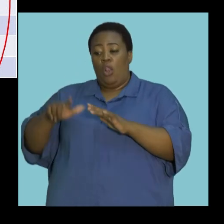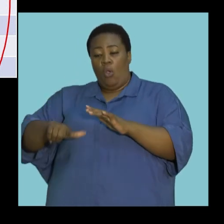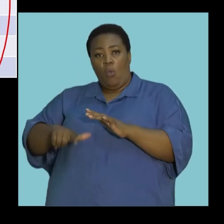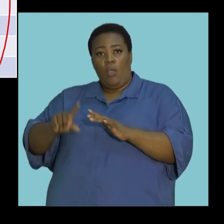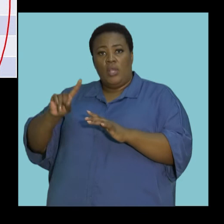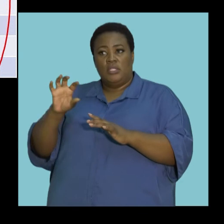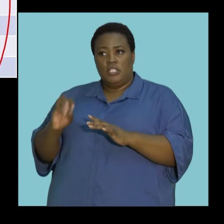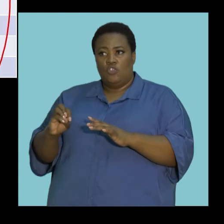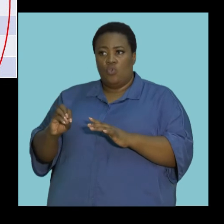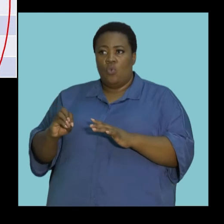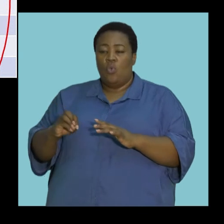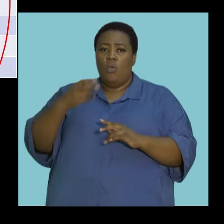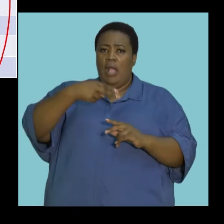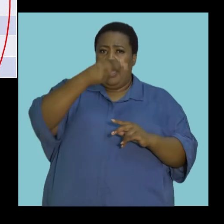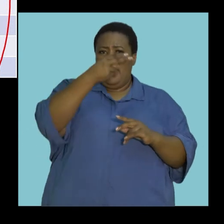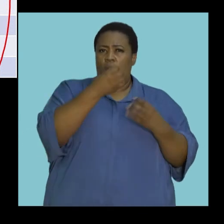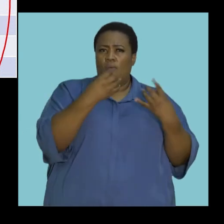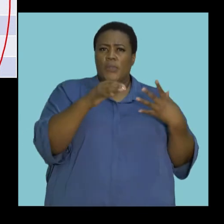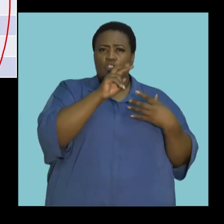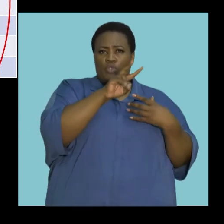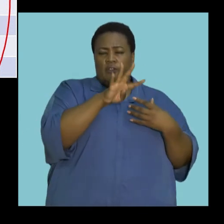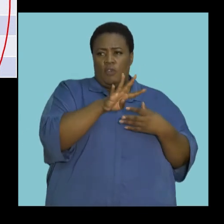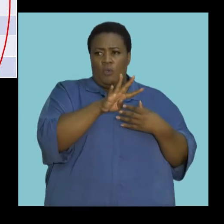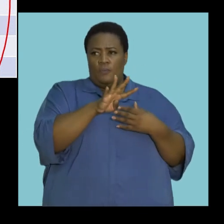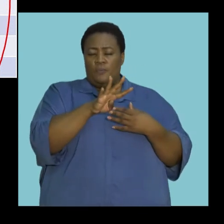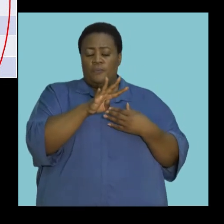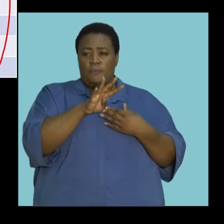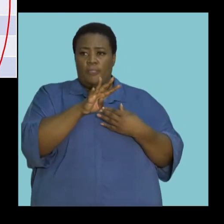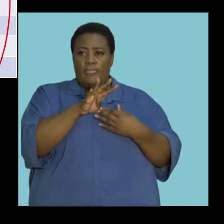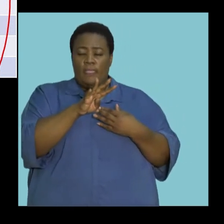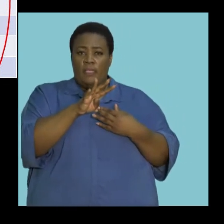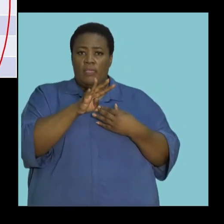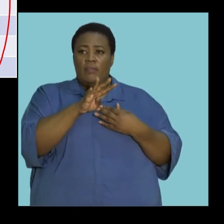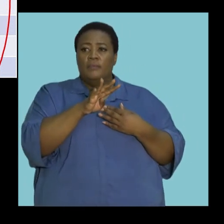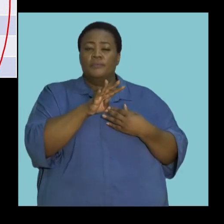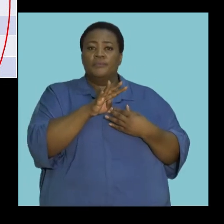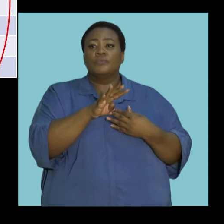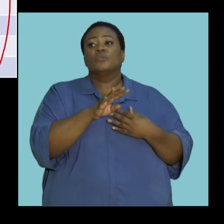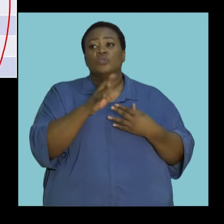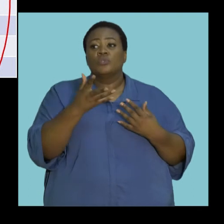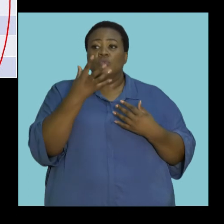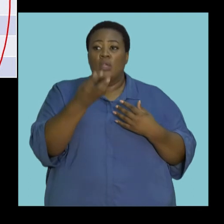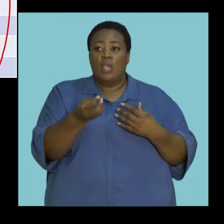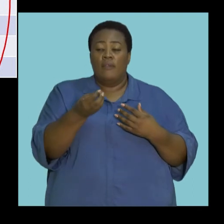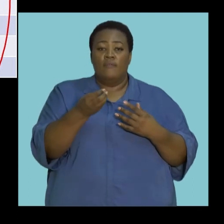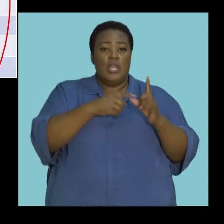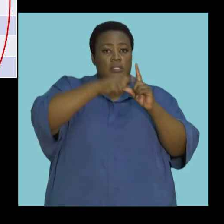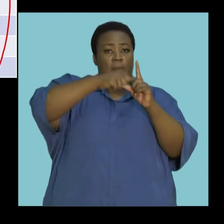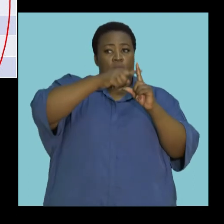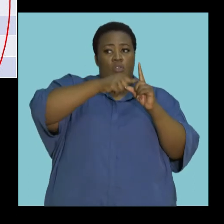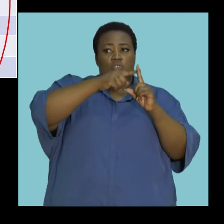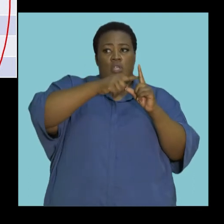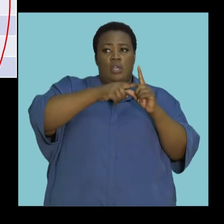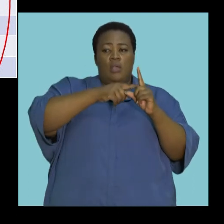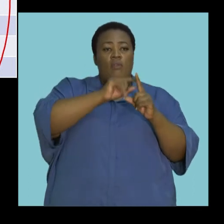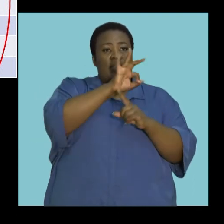0 and the highest value being 24, if I'm correct. And we've got a scale